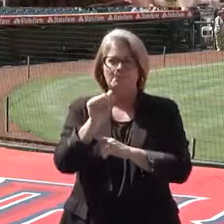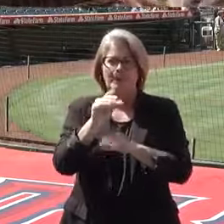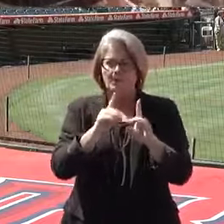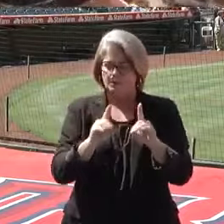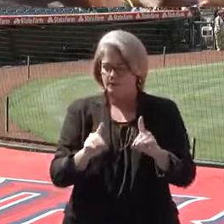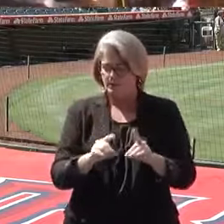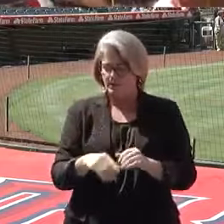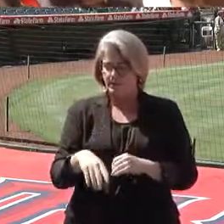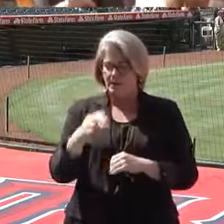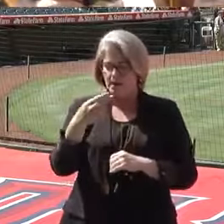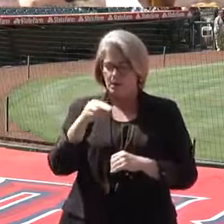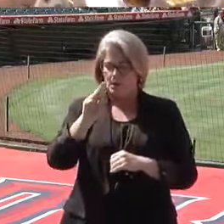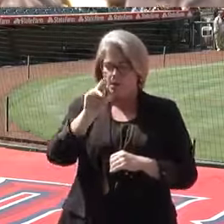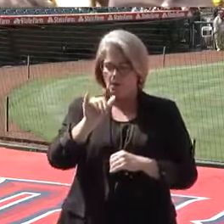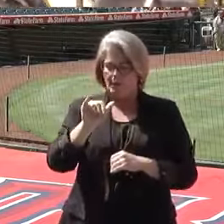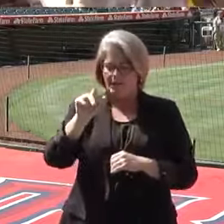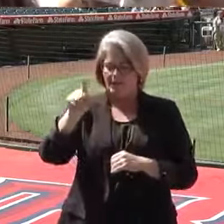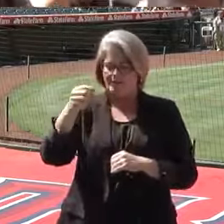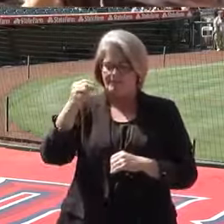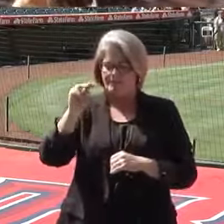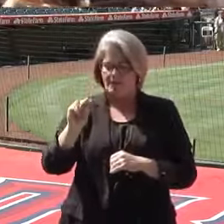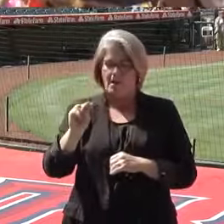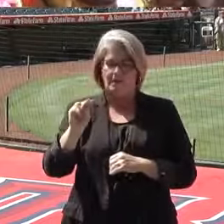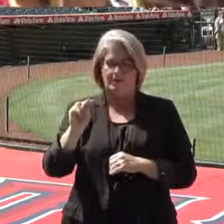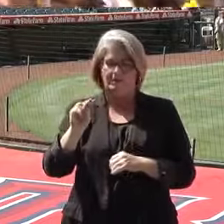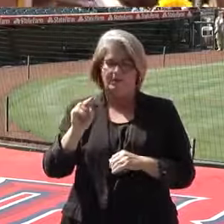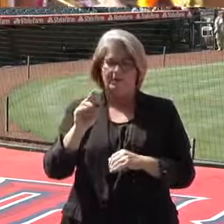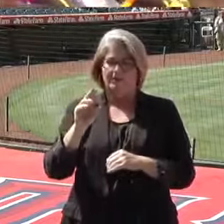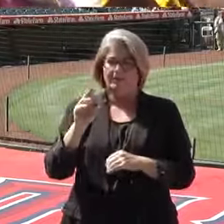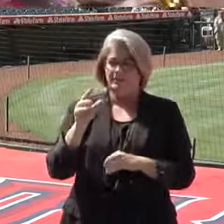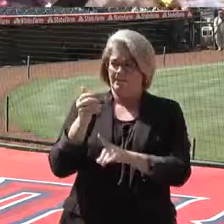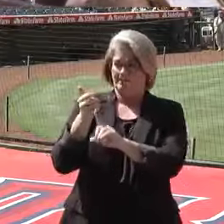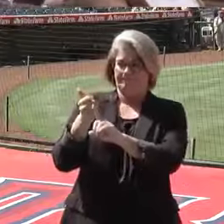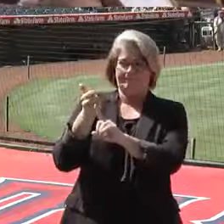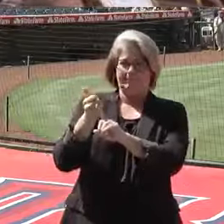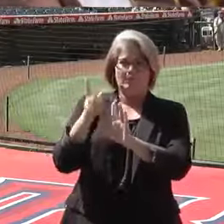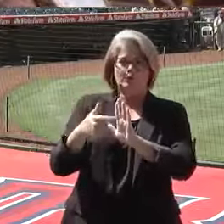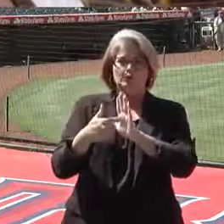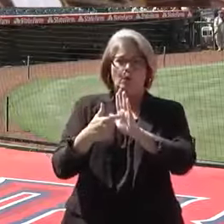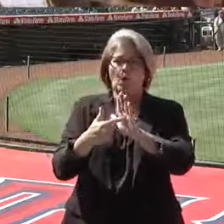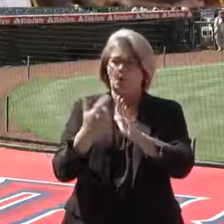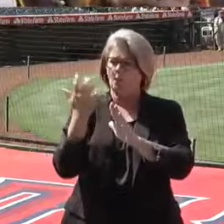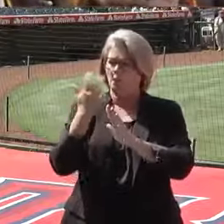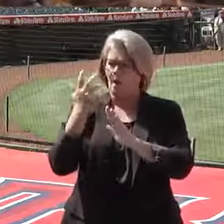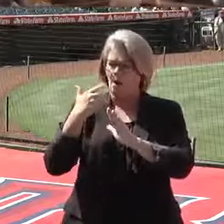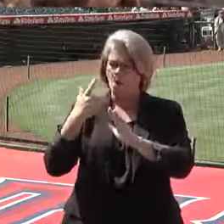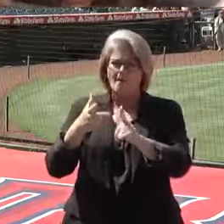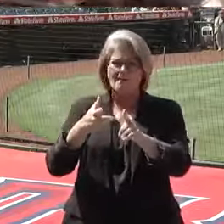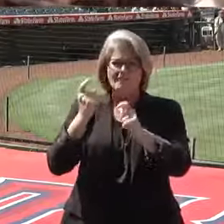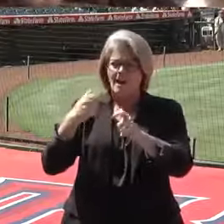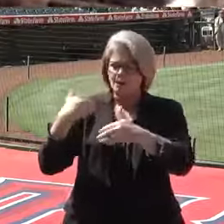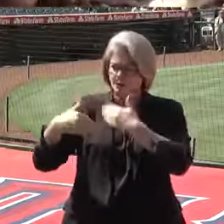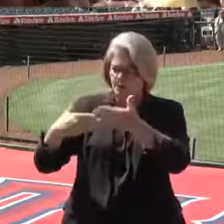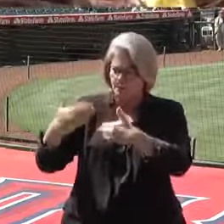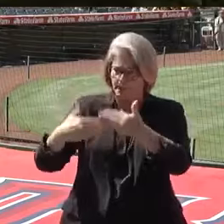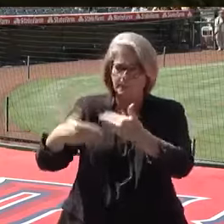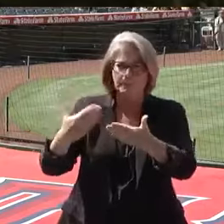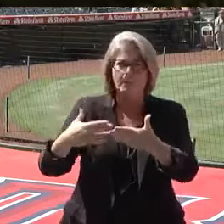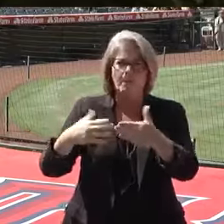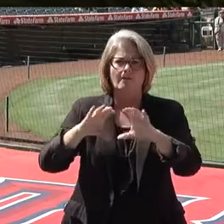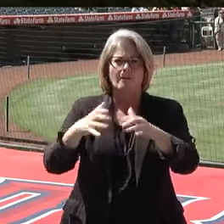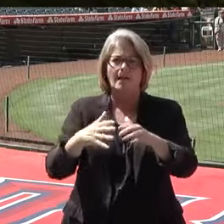Linguistics. Hui Fan has demonstrated an accelerated course of learning that floored both his professors and his